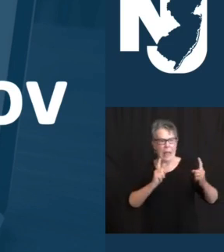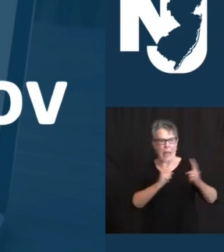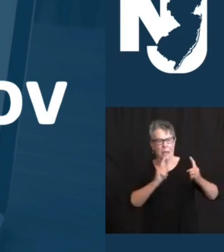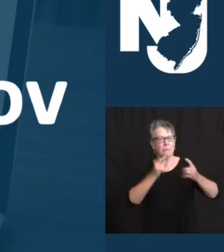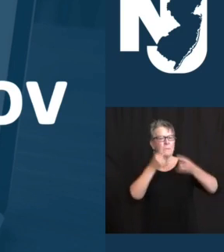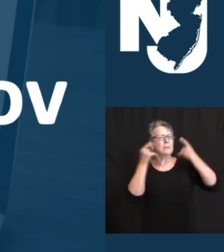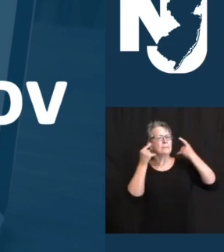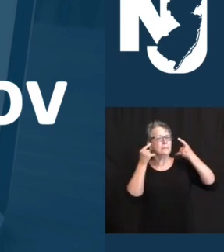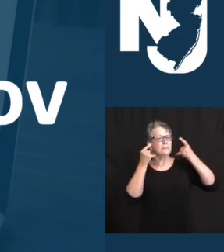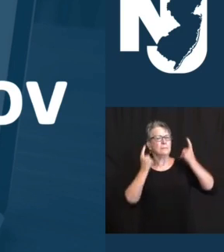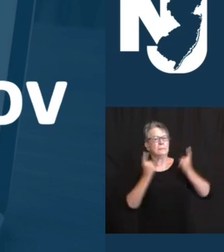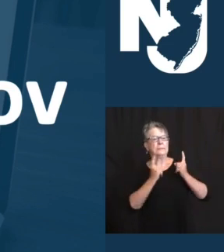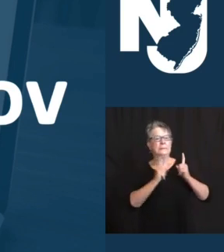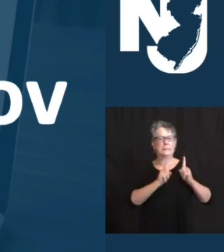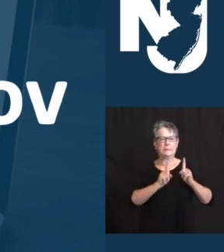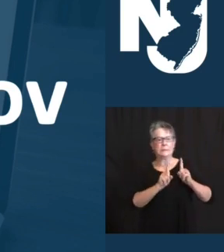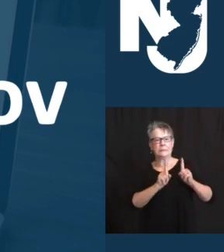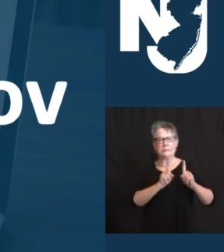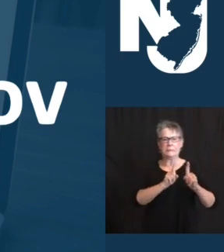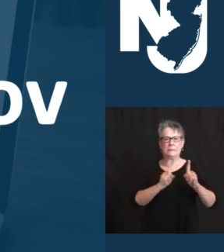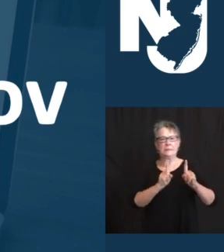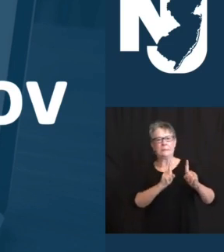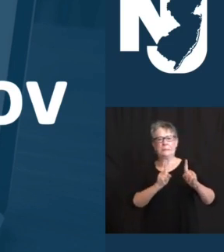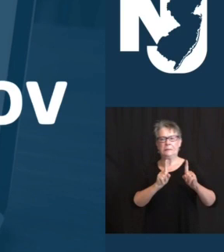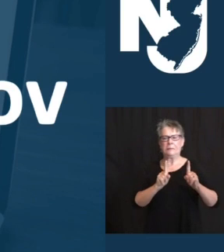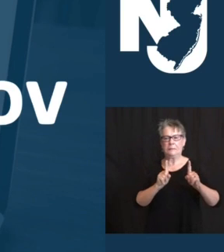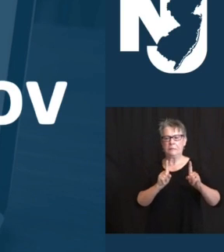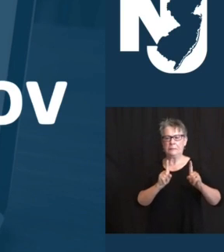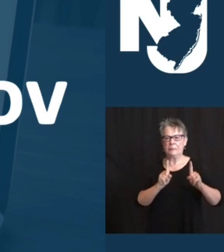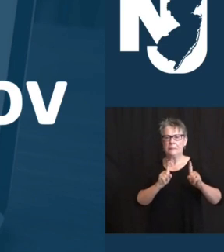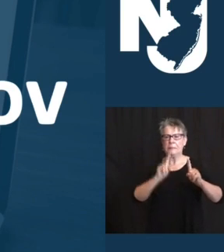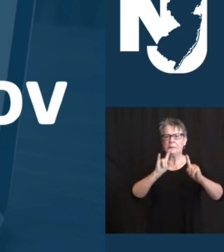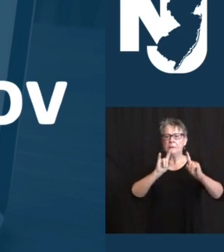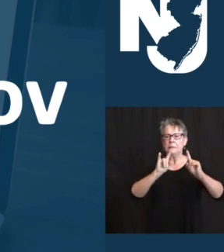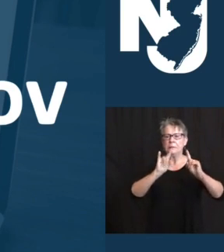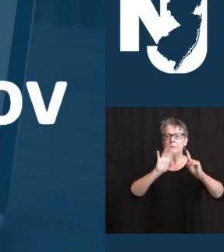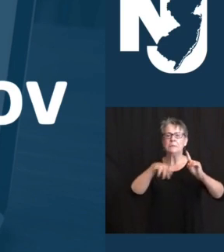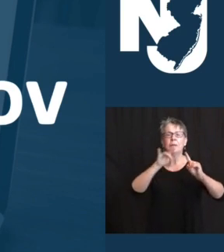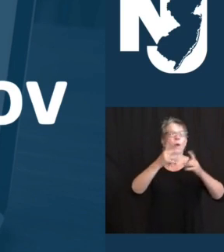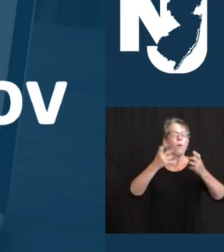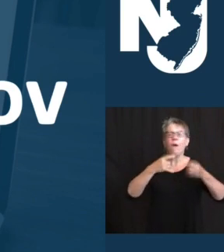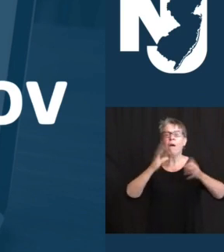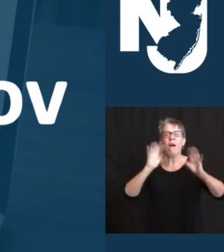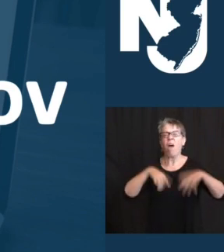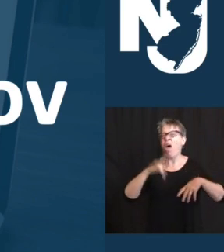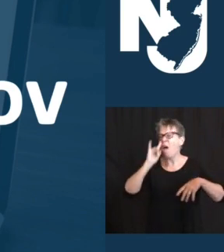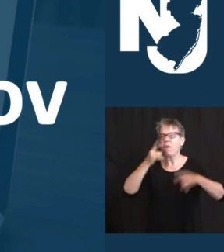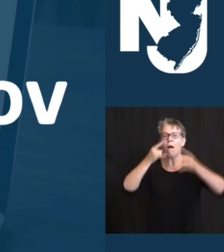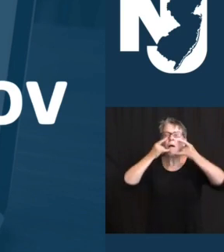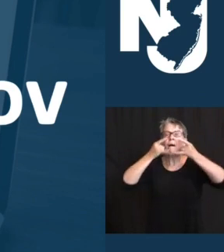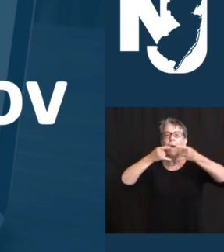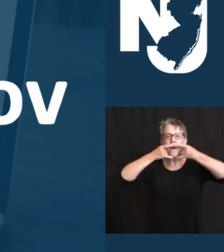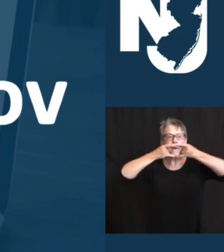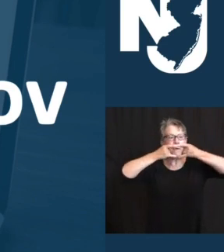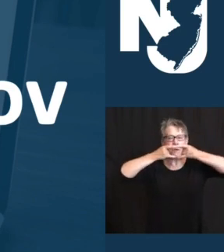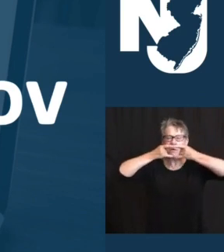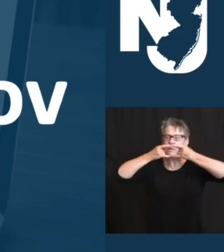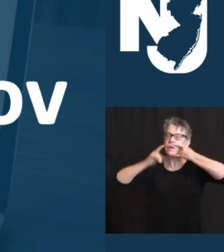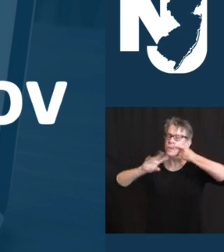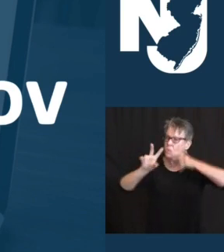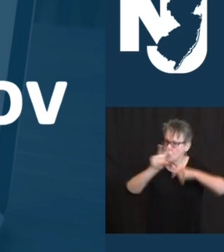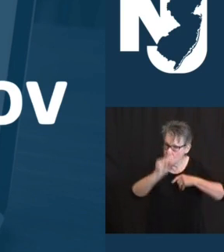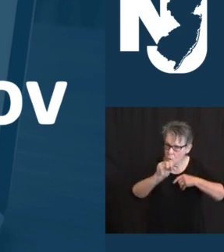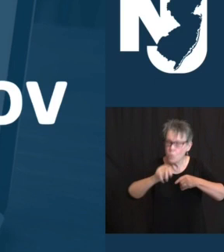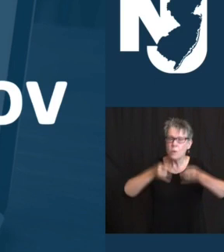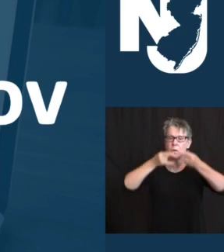droopy masks. The mask's got to cover your nose right down under your chin and make sure it stays that way. We have over the past 3.5 months